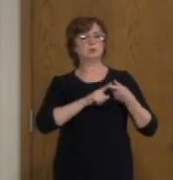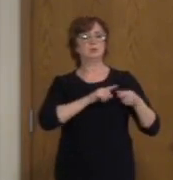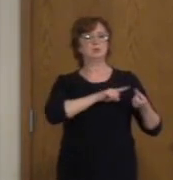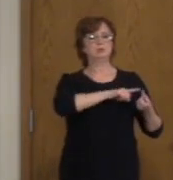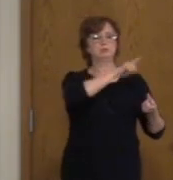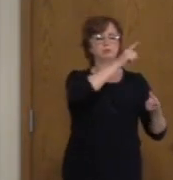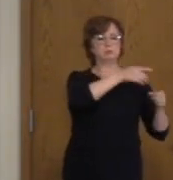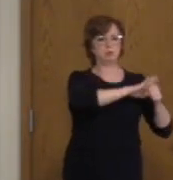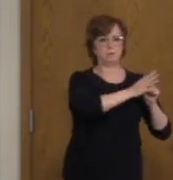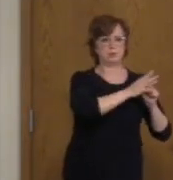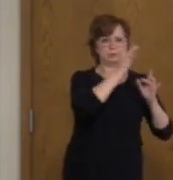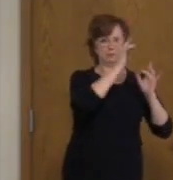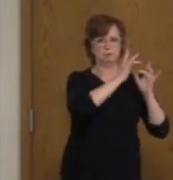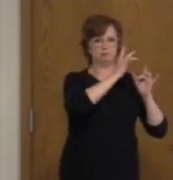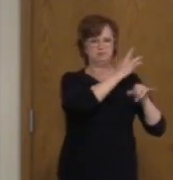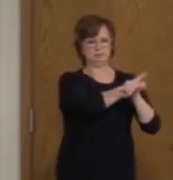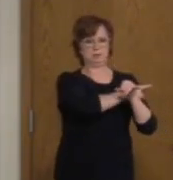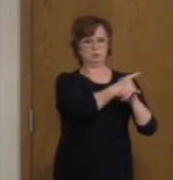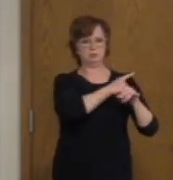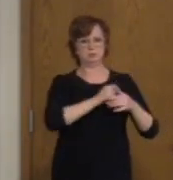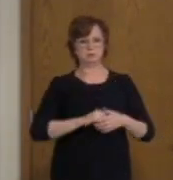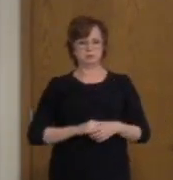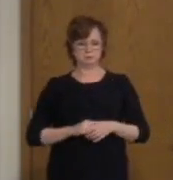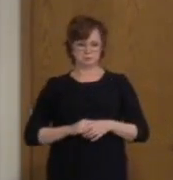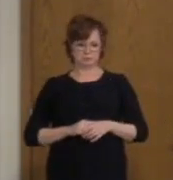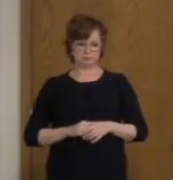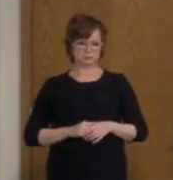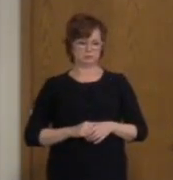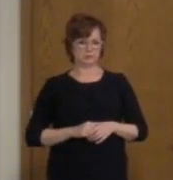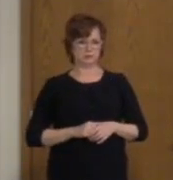I would just add to that, Lisa. The hope would be that